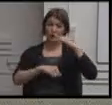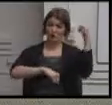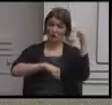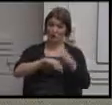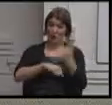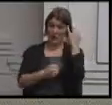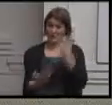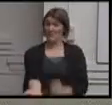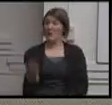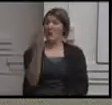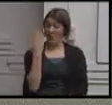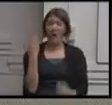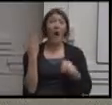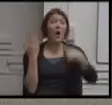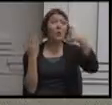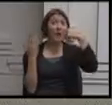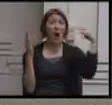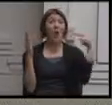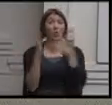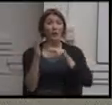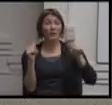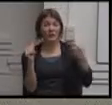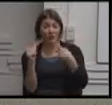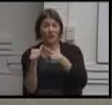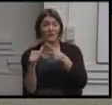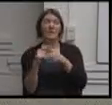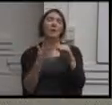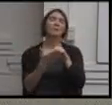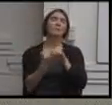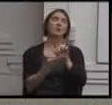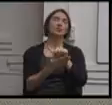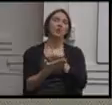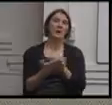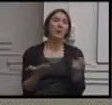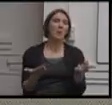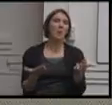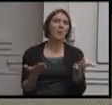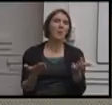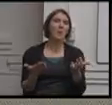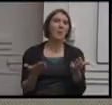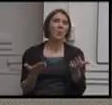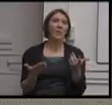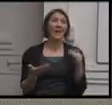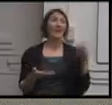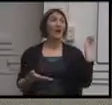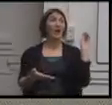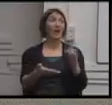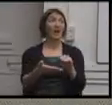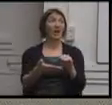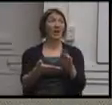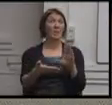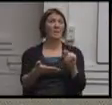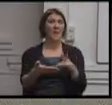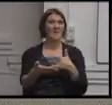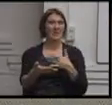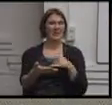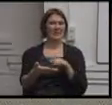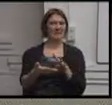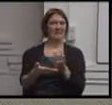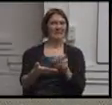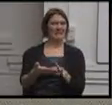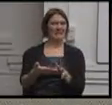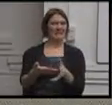nice to see it prior to saying, well, let's put it on the agenda. Because we're putting on something on the agenda that's not a fully